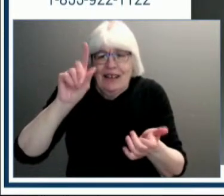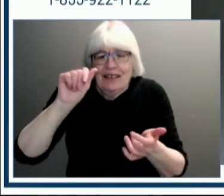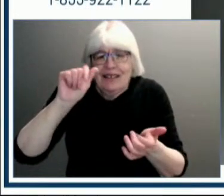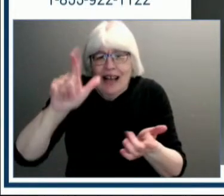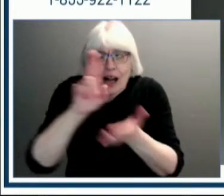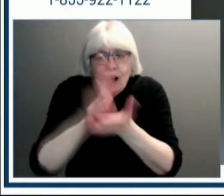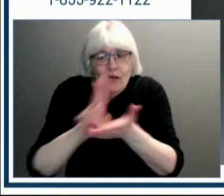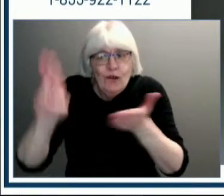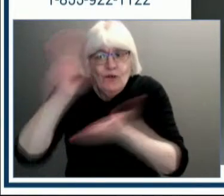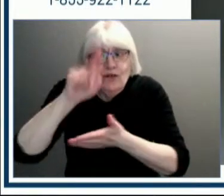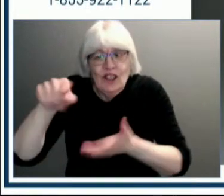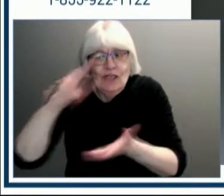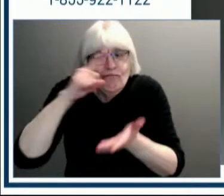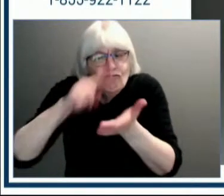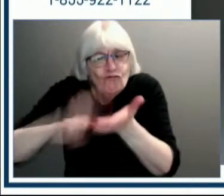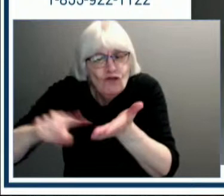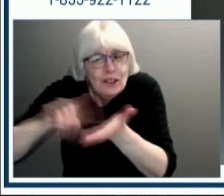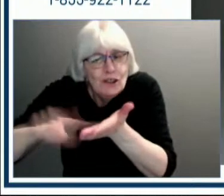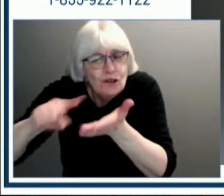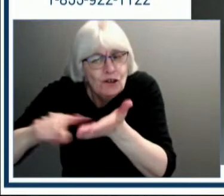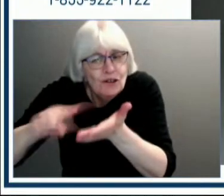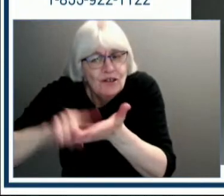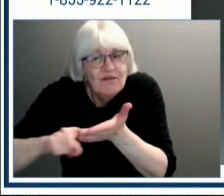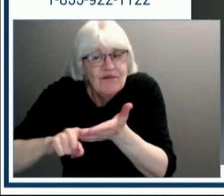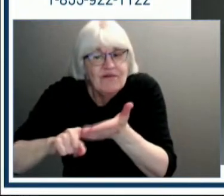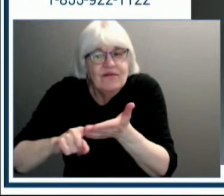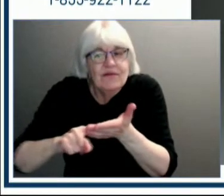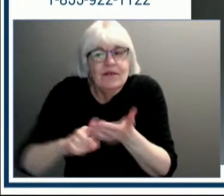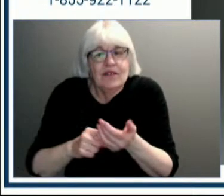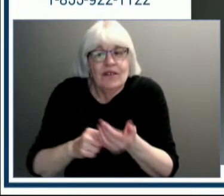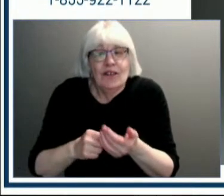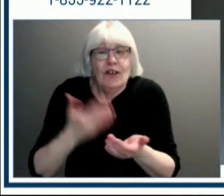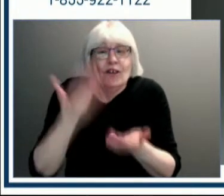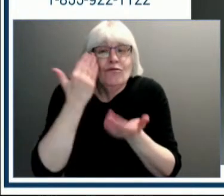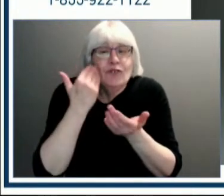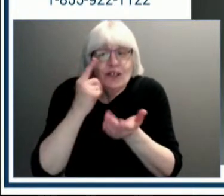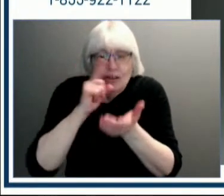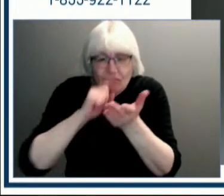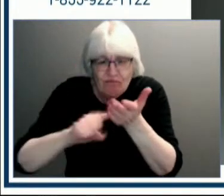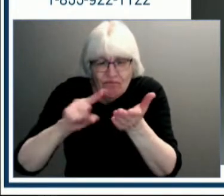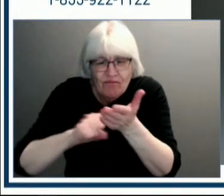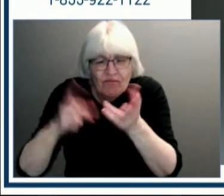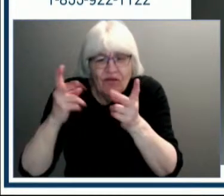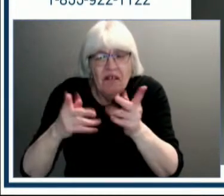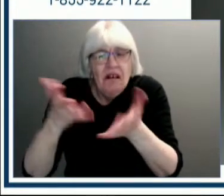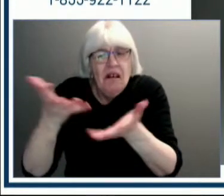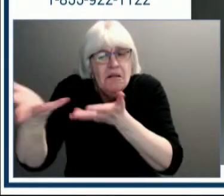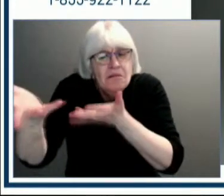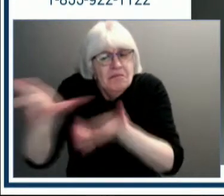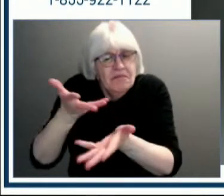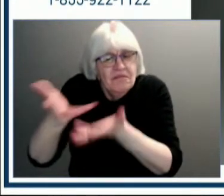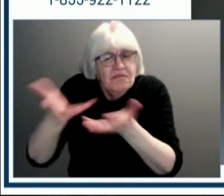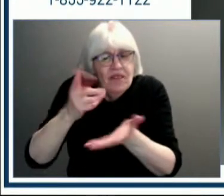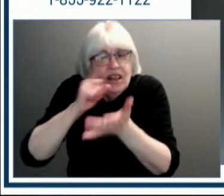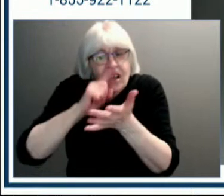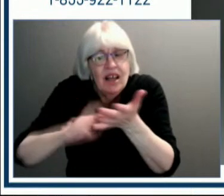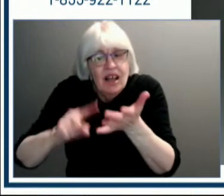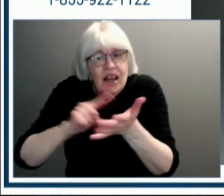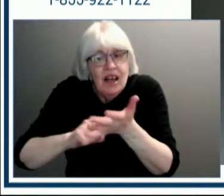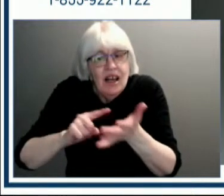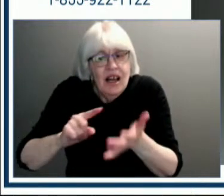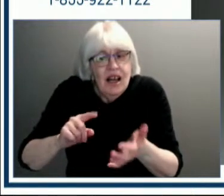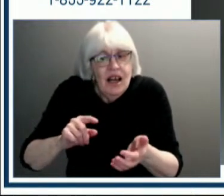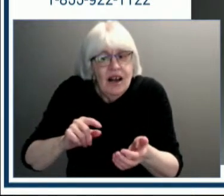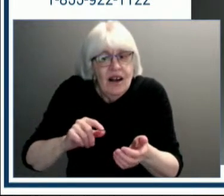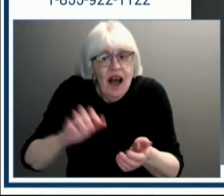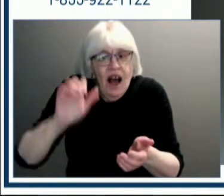had conversations with the researchers, and what it turned out, they were detecting the Alpha variant. They actually weren't detecting Omicron. So